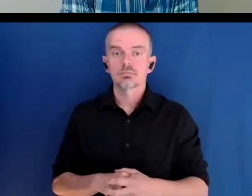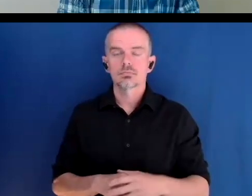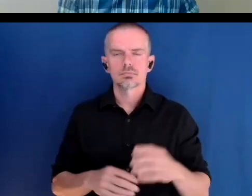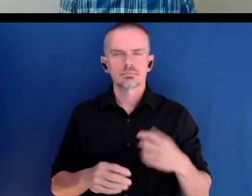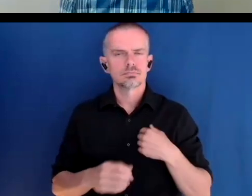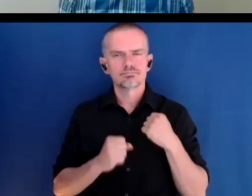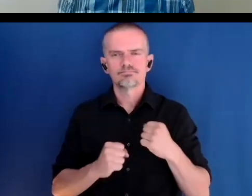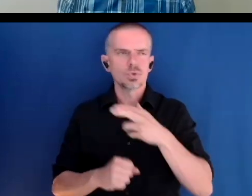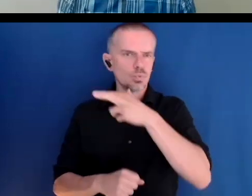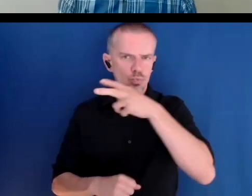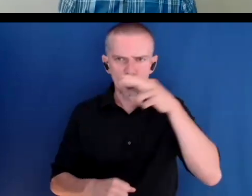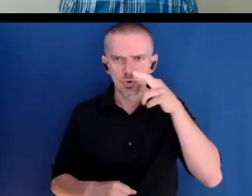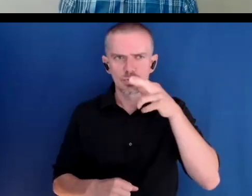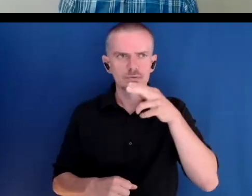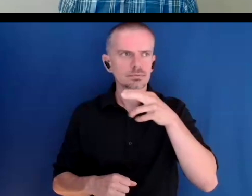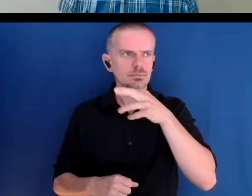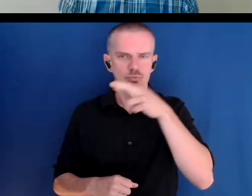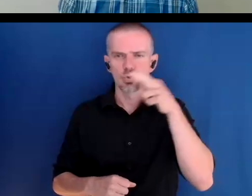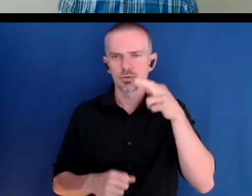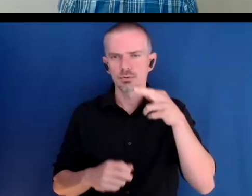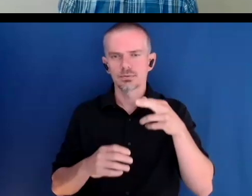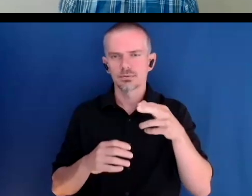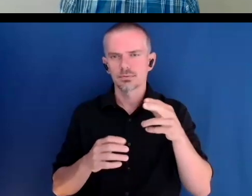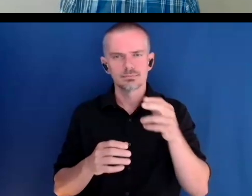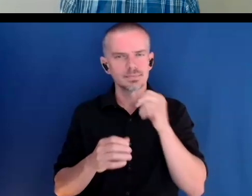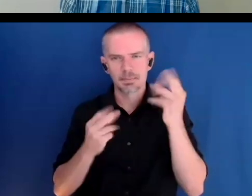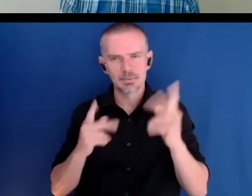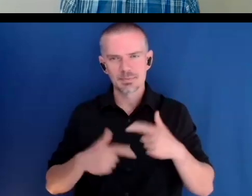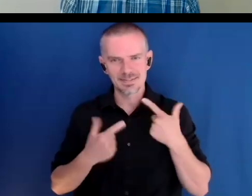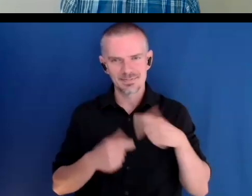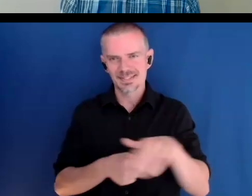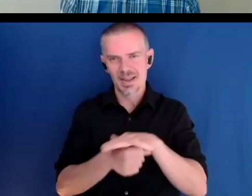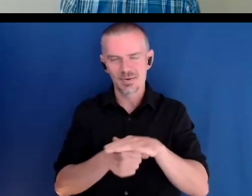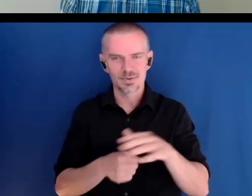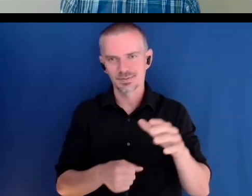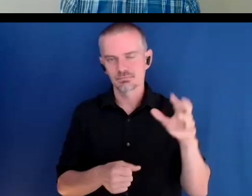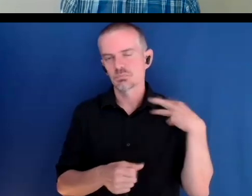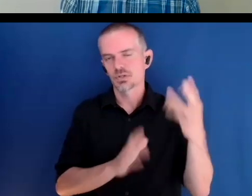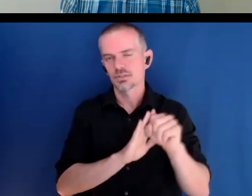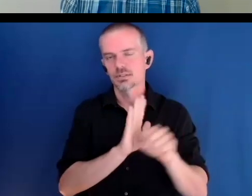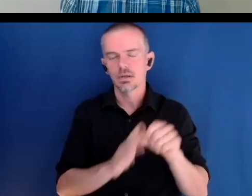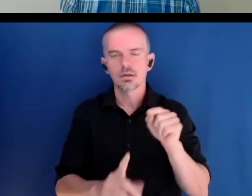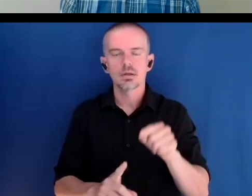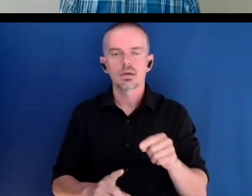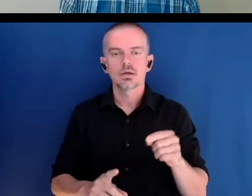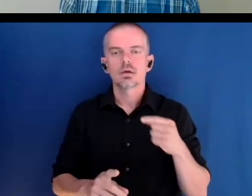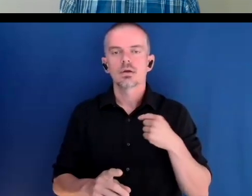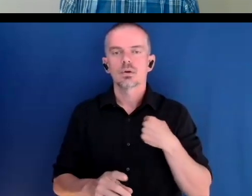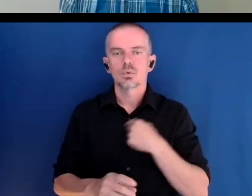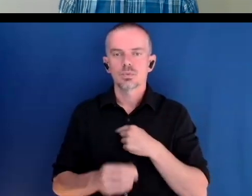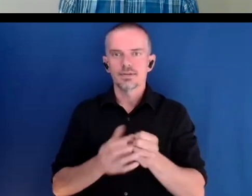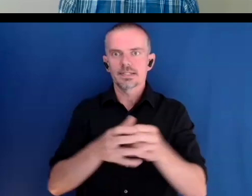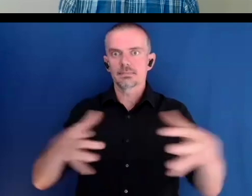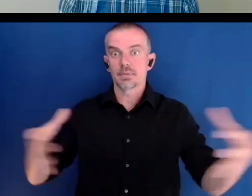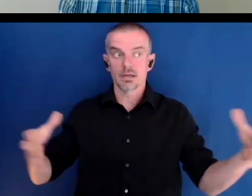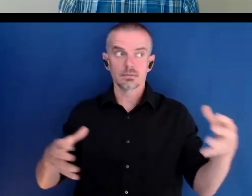rural, low population part of Washington state, we've expanded significantly over the past 6 or